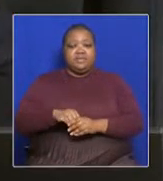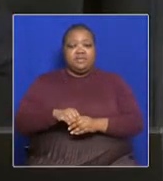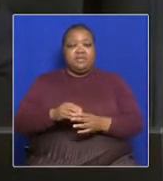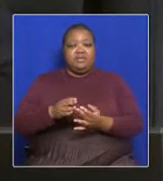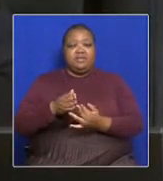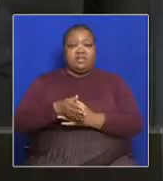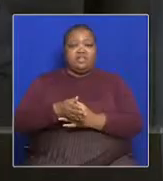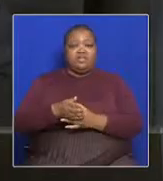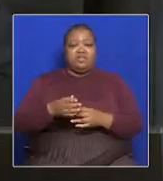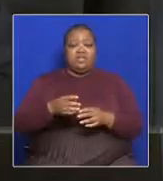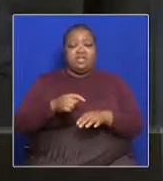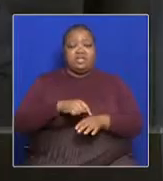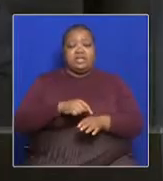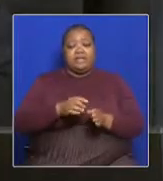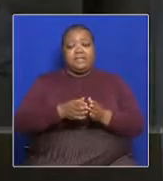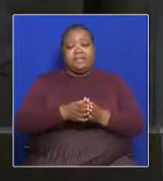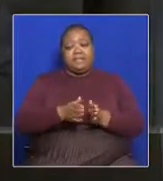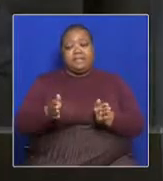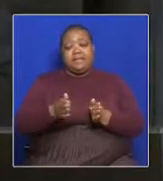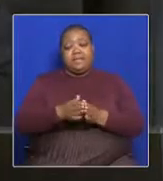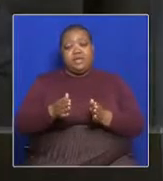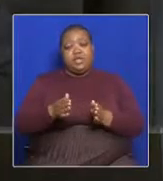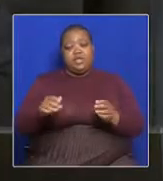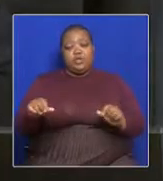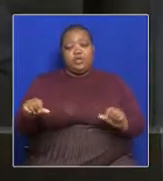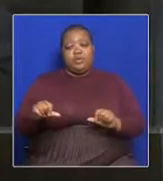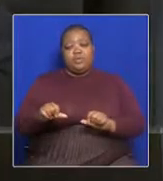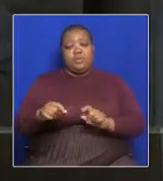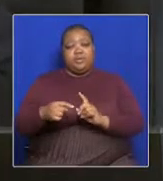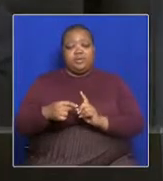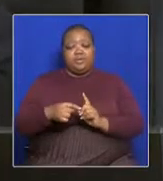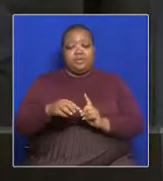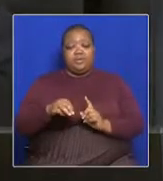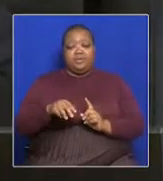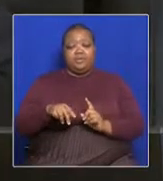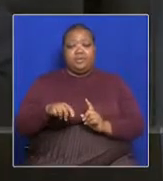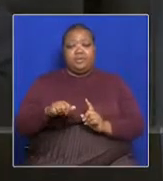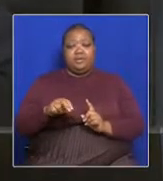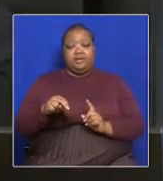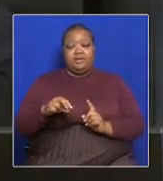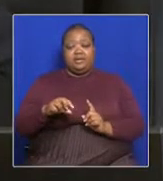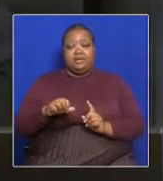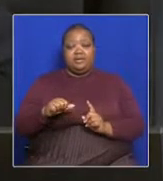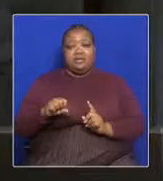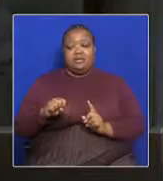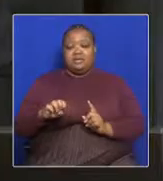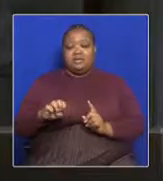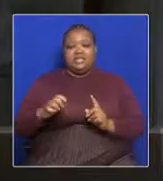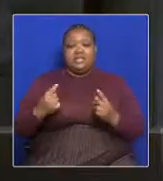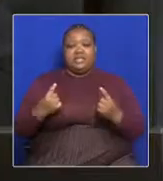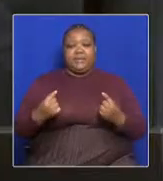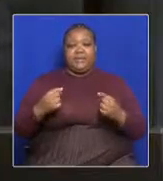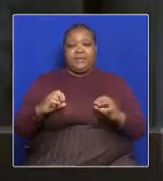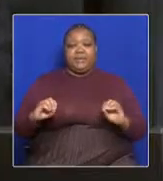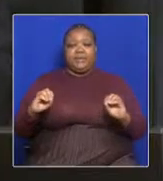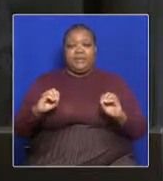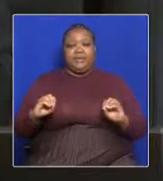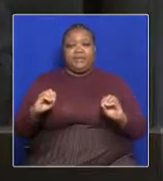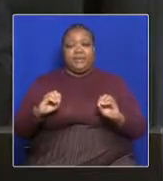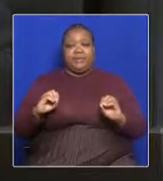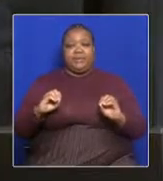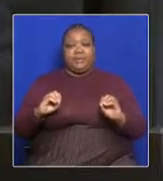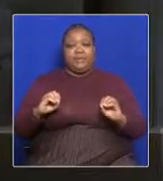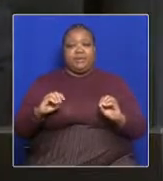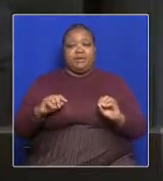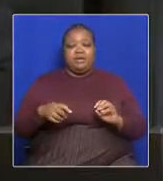come back, Mpanga said that as investigating officer doesn't seem to do anything. to do with this matter, including bagging these